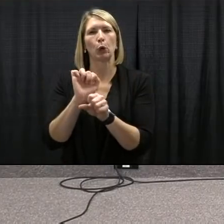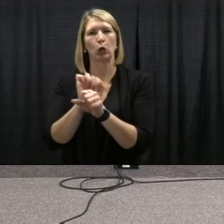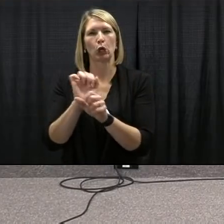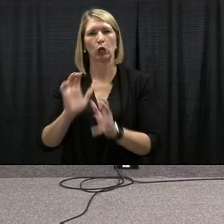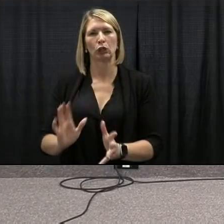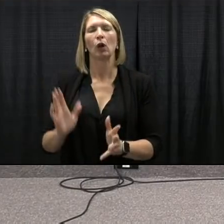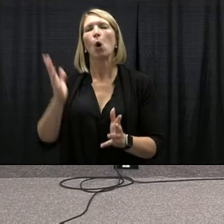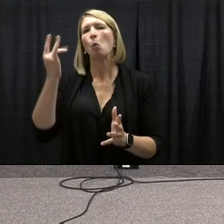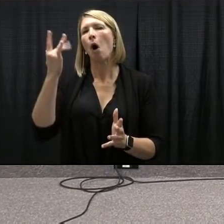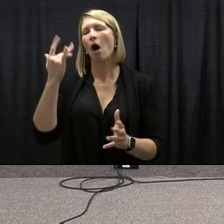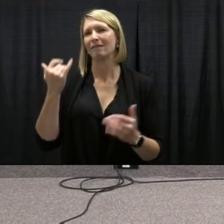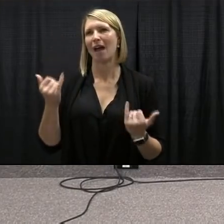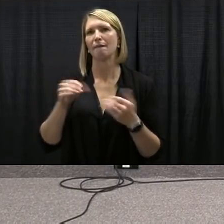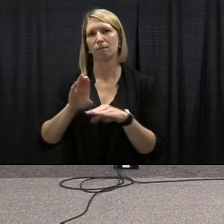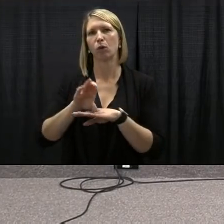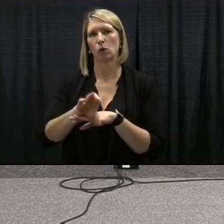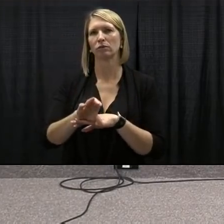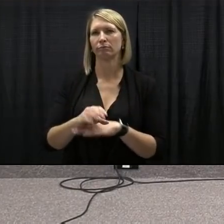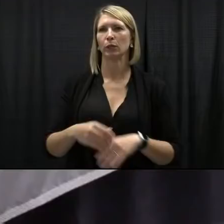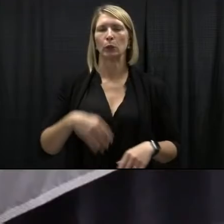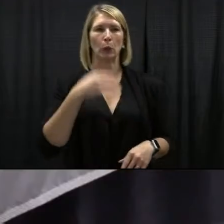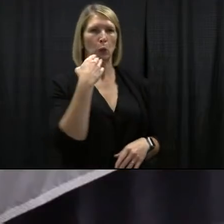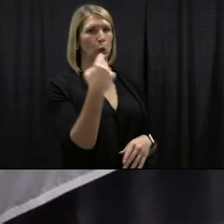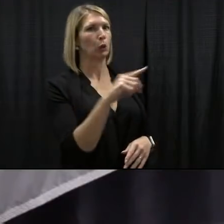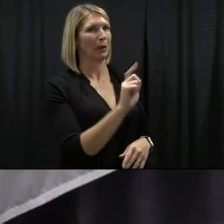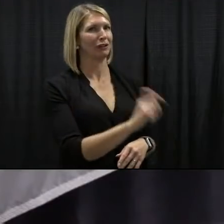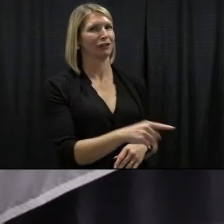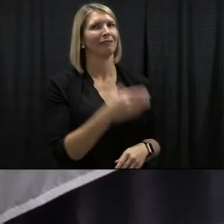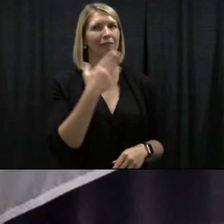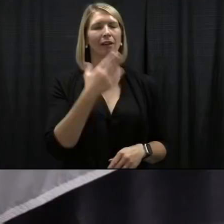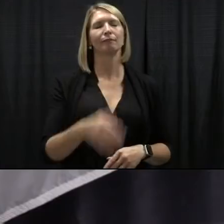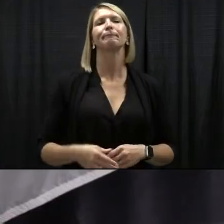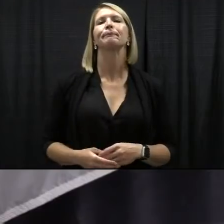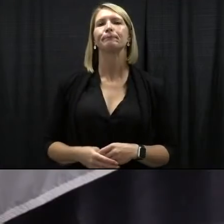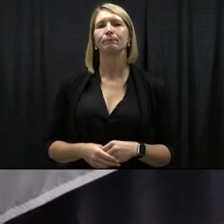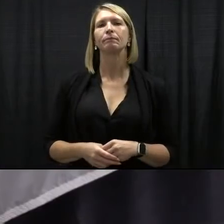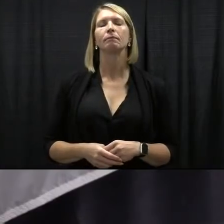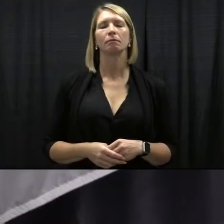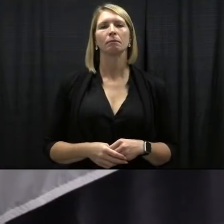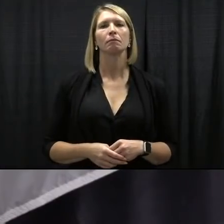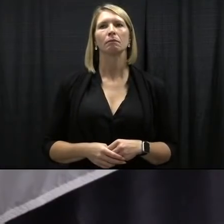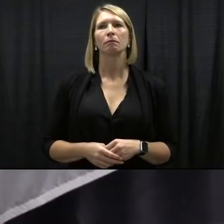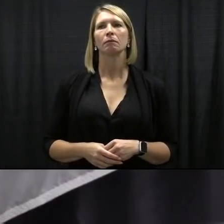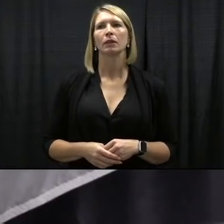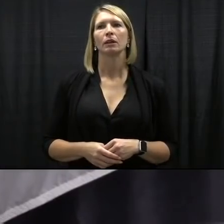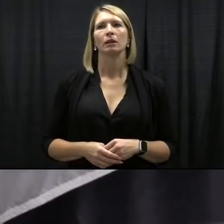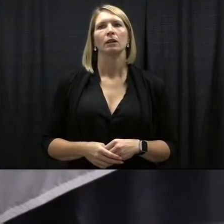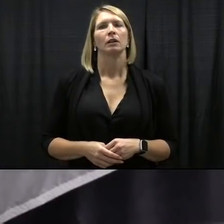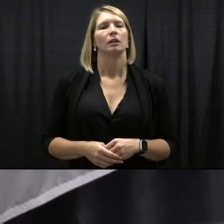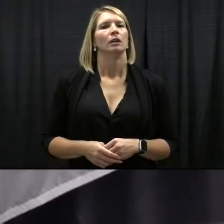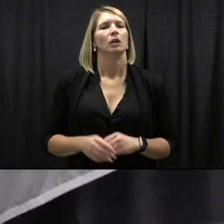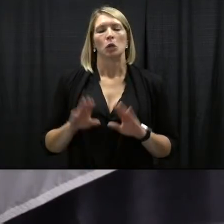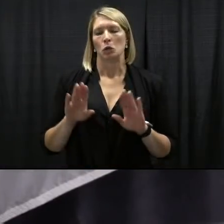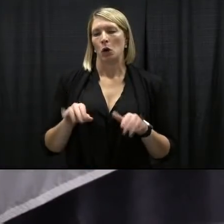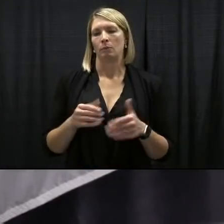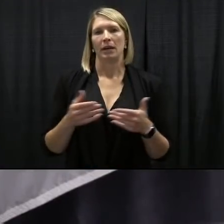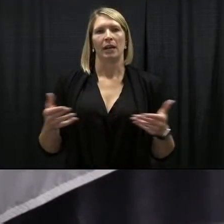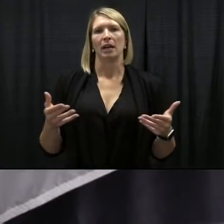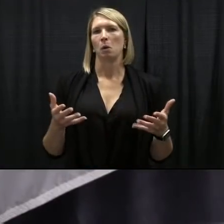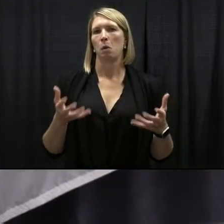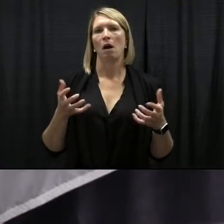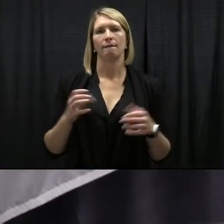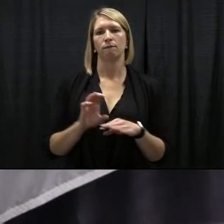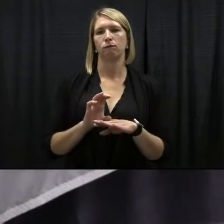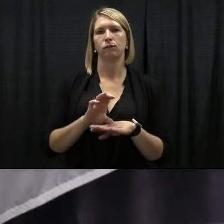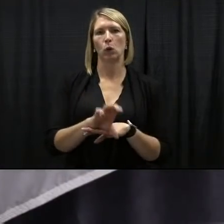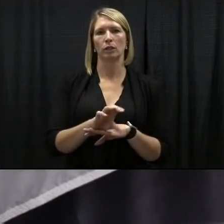in talks about it anyway. Yeah, sure, Sarah. That's a great question. And look, it's not a decision that any of us wanted to make, but